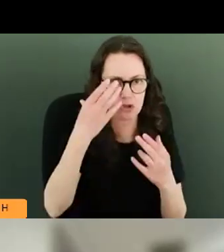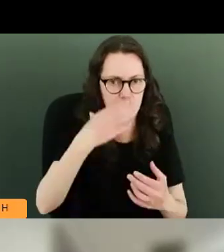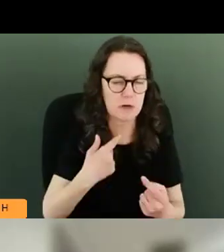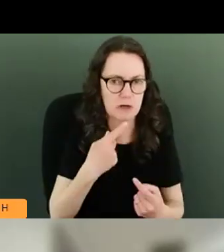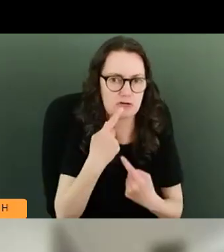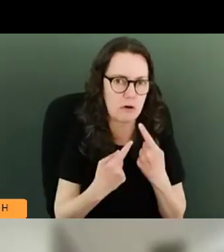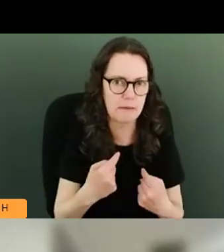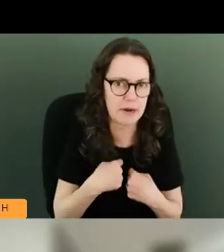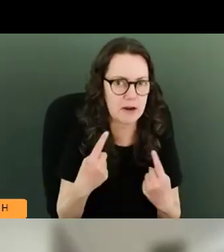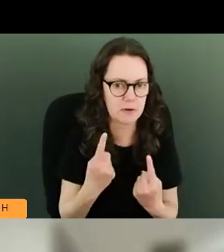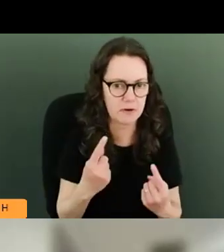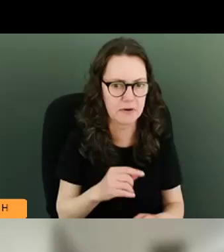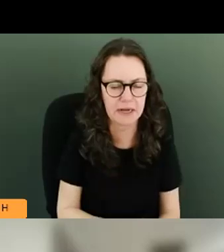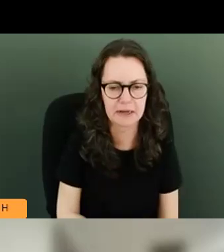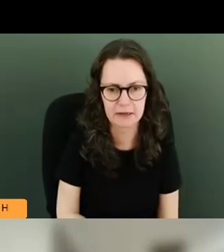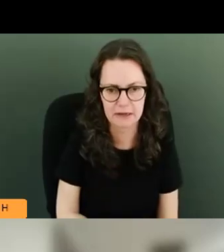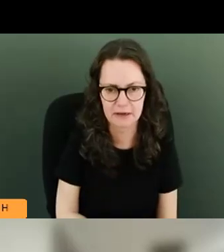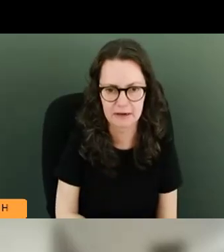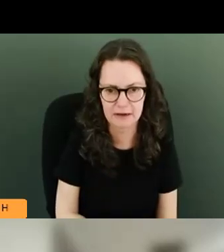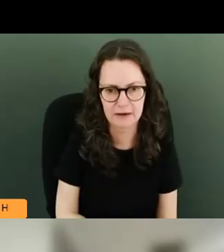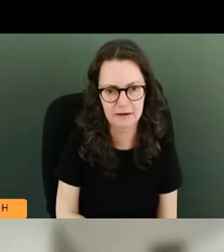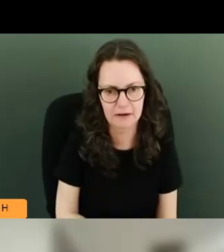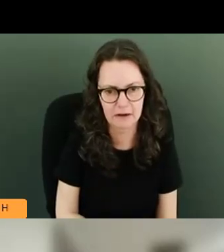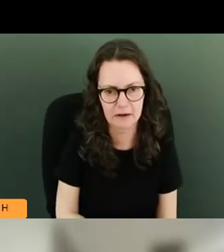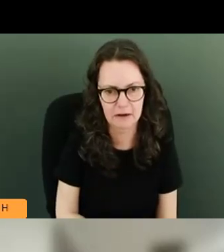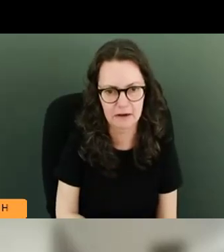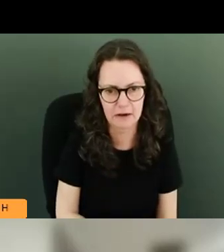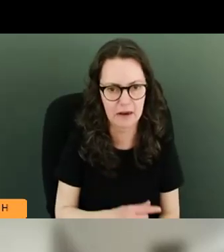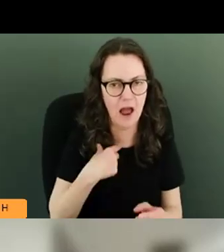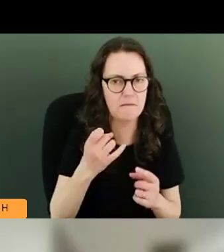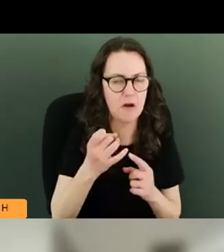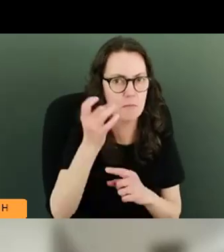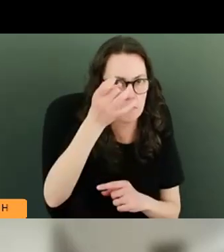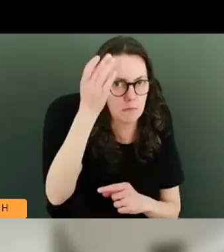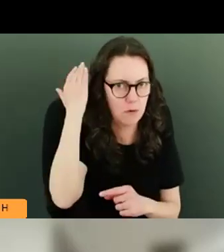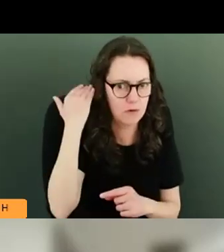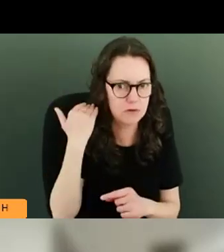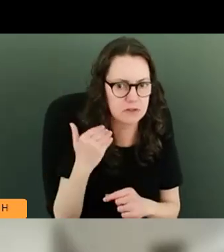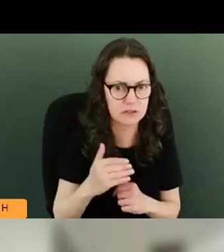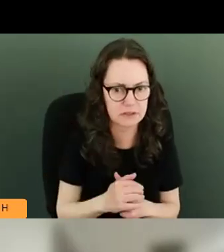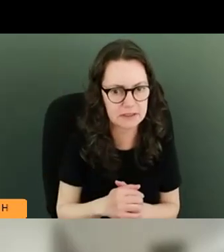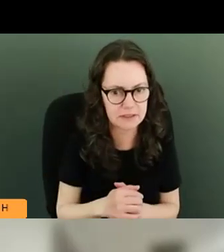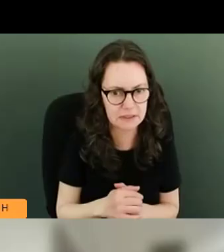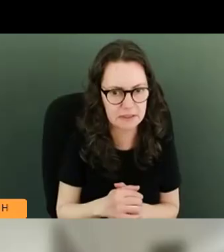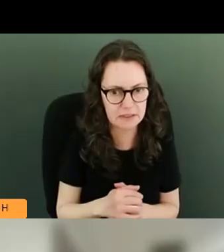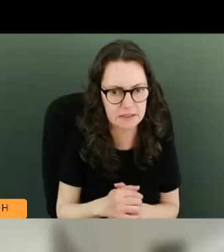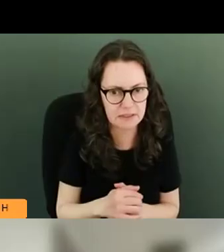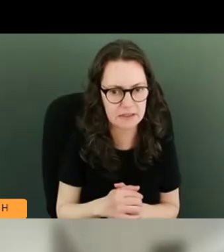of me is that I have blonde hair and is wearing a